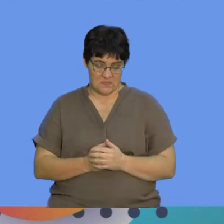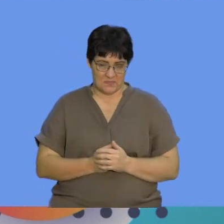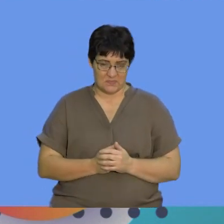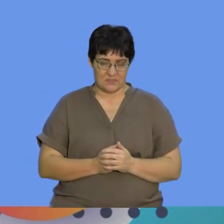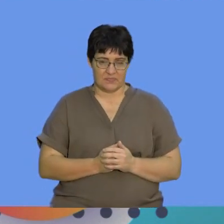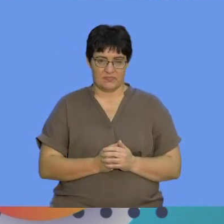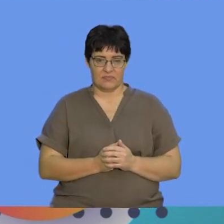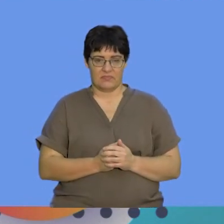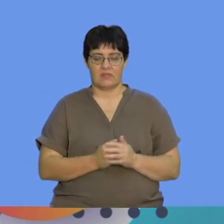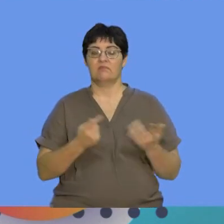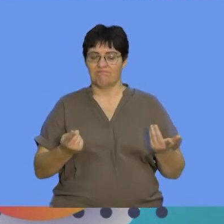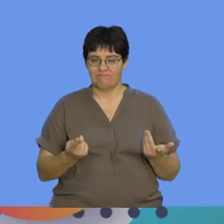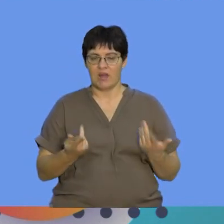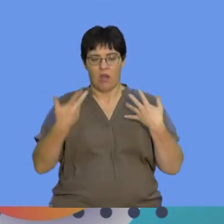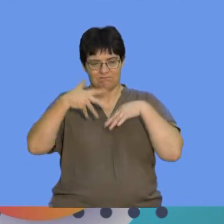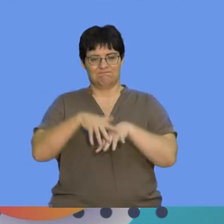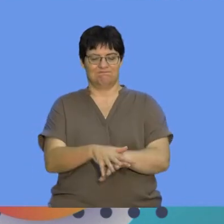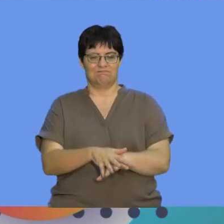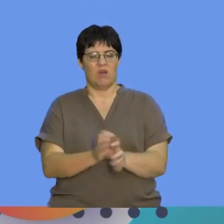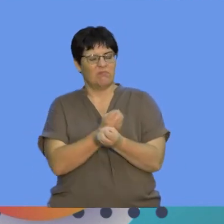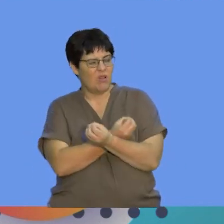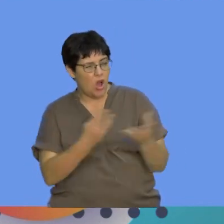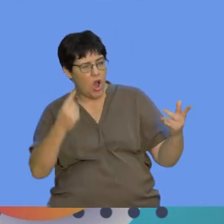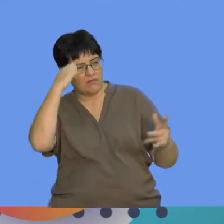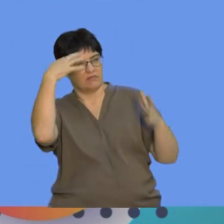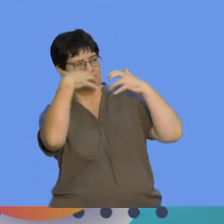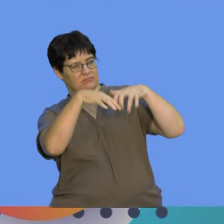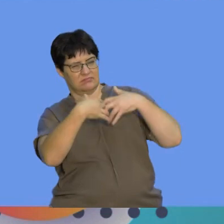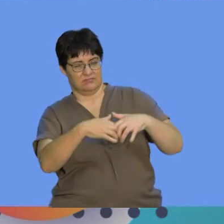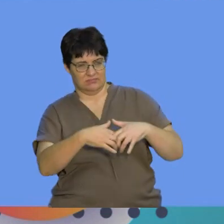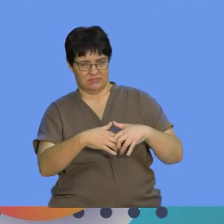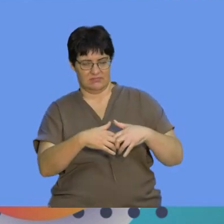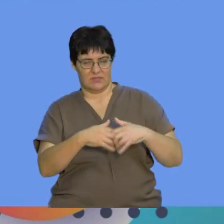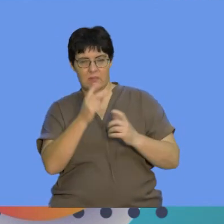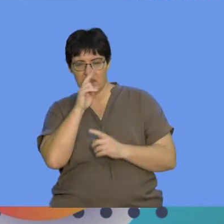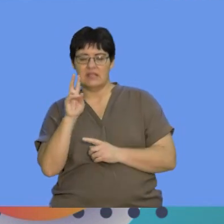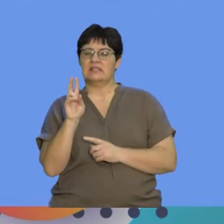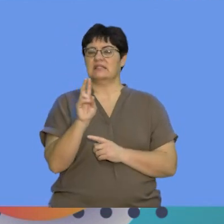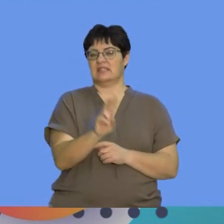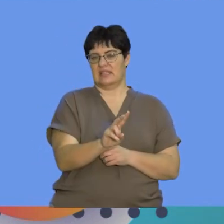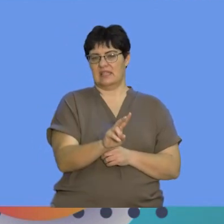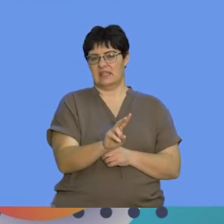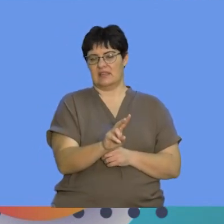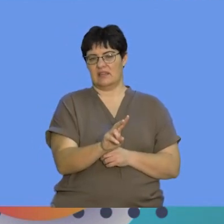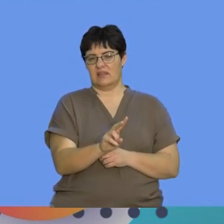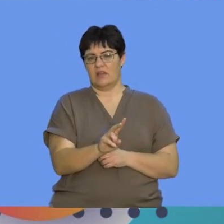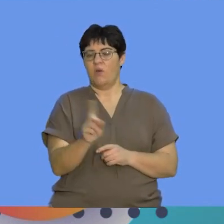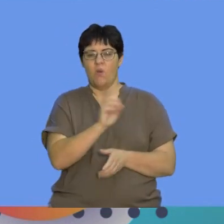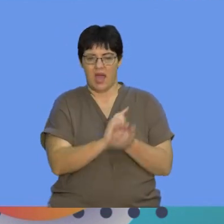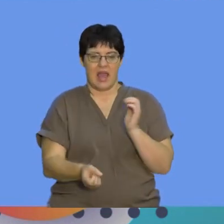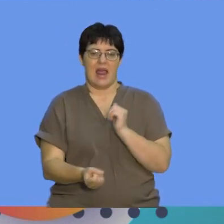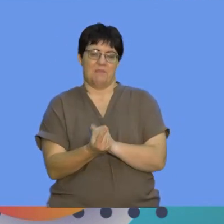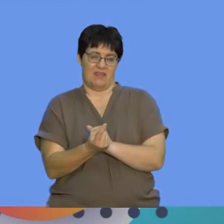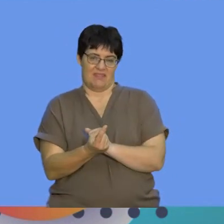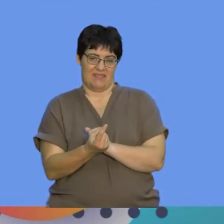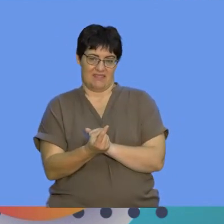it's a combination. So there's a lot of thinking, in terms of observing, what is exactly happening around us to say, okay,